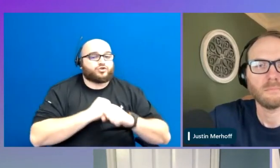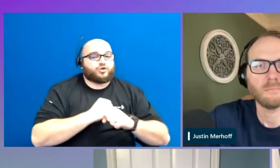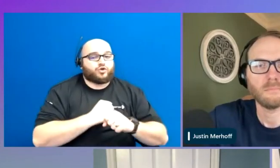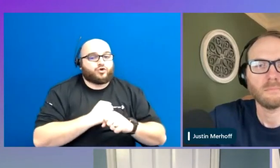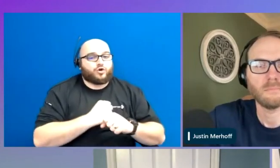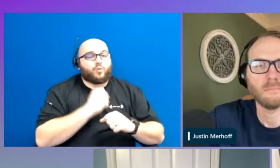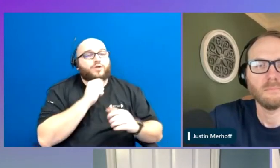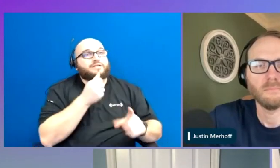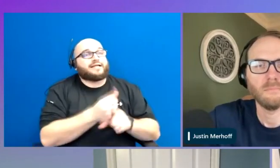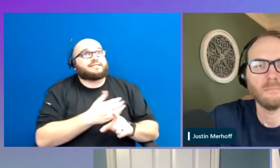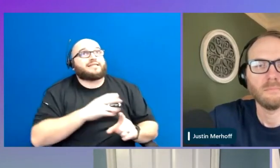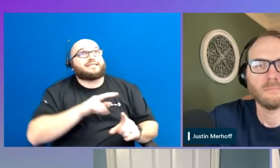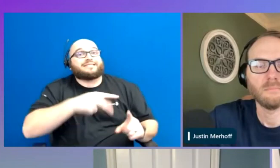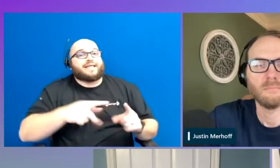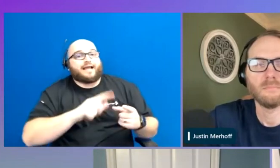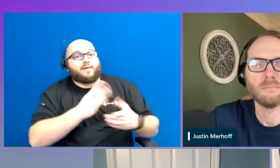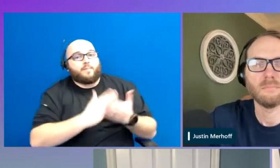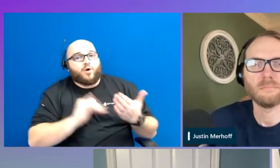question.